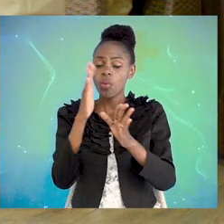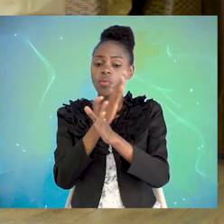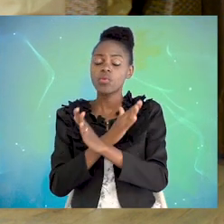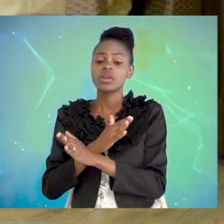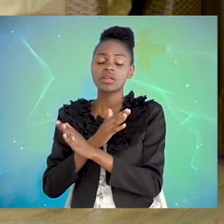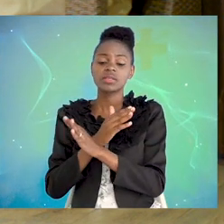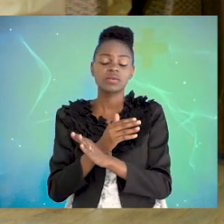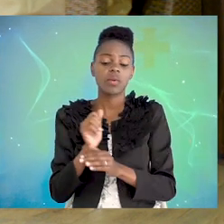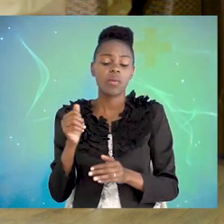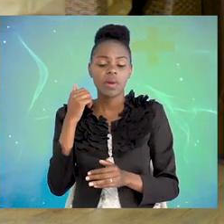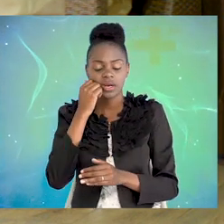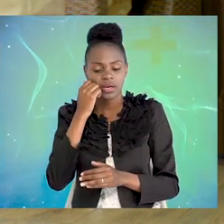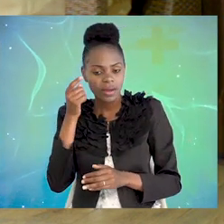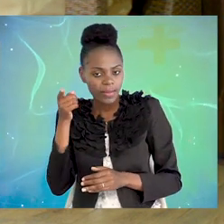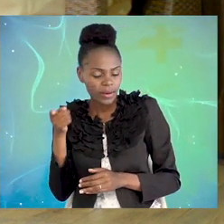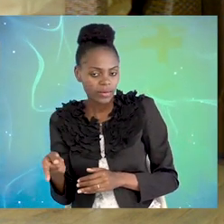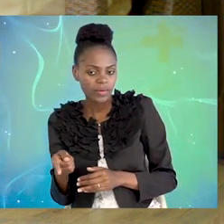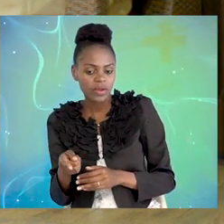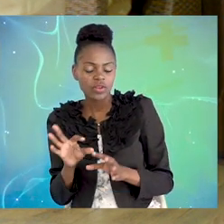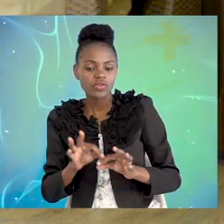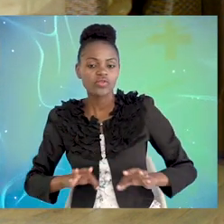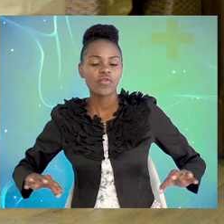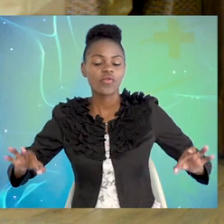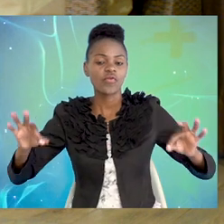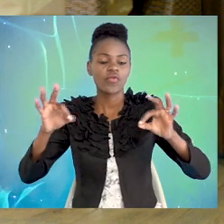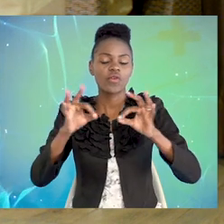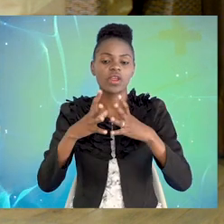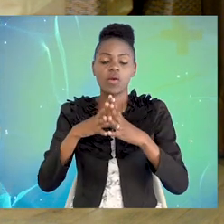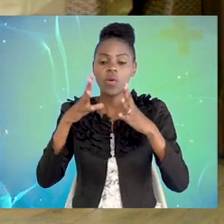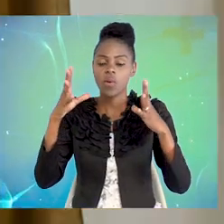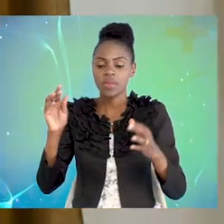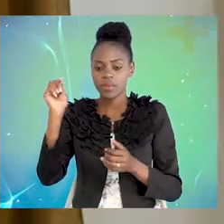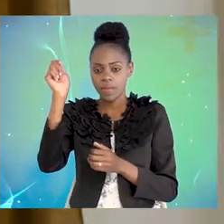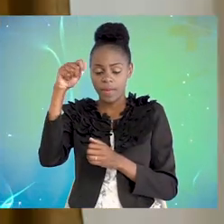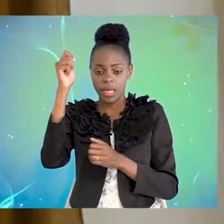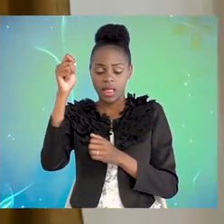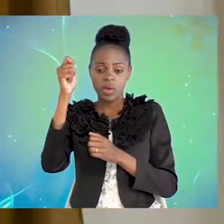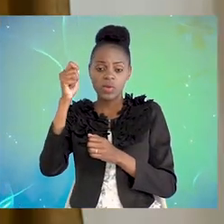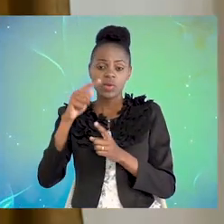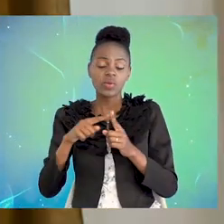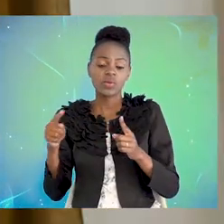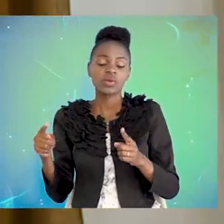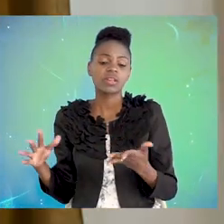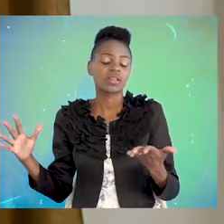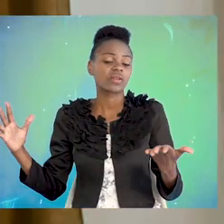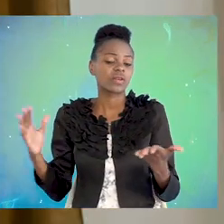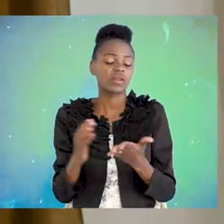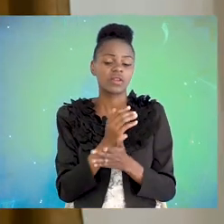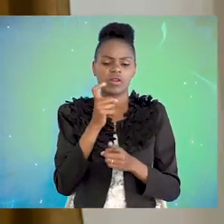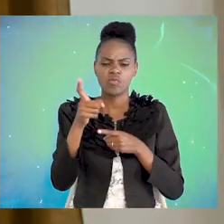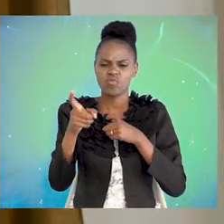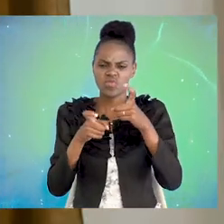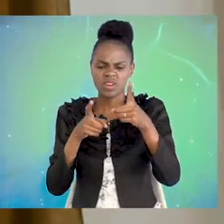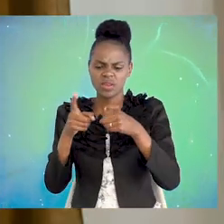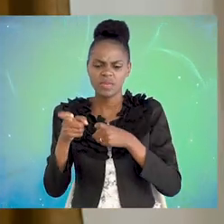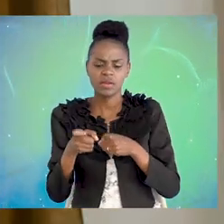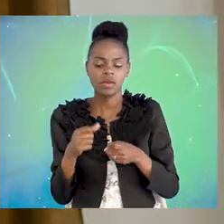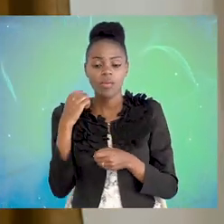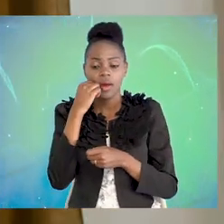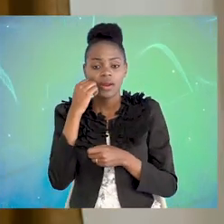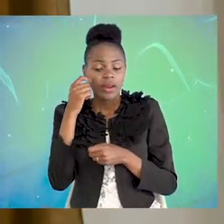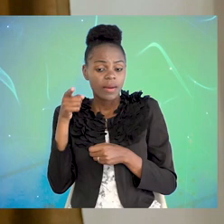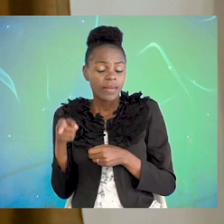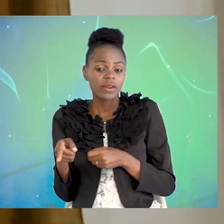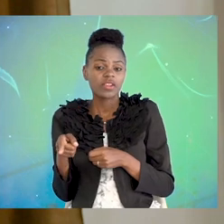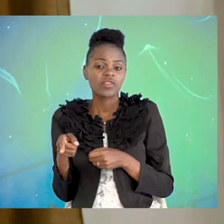So I think now is a really important moment in Malawi's history where we can win this fight against typhoid and